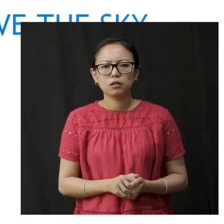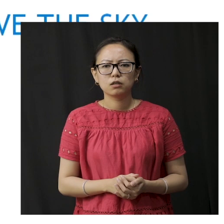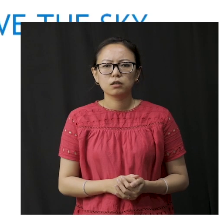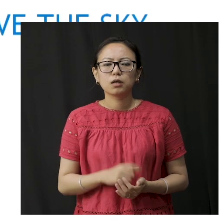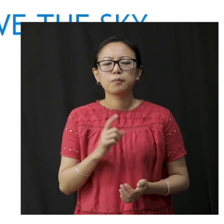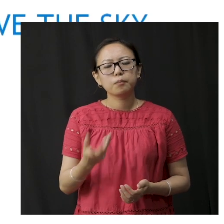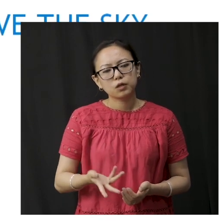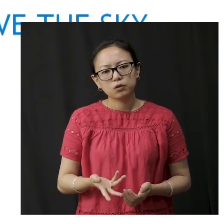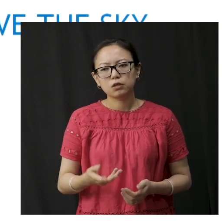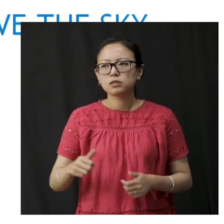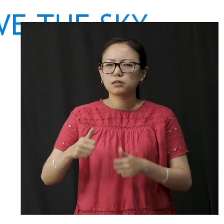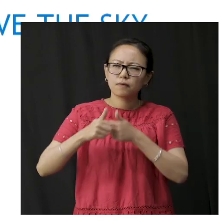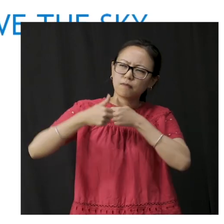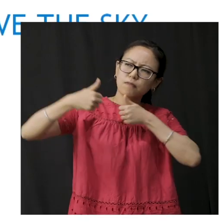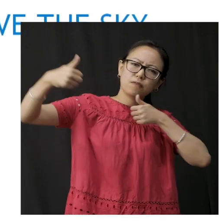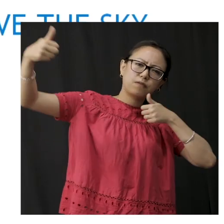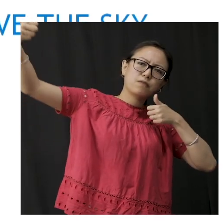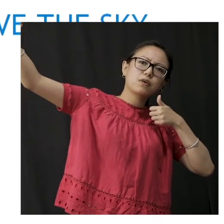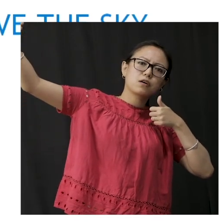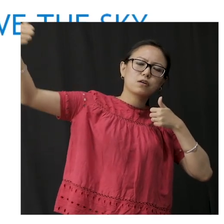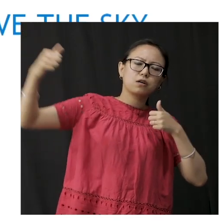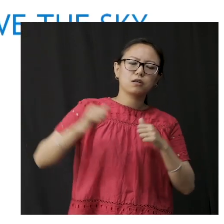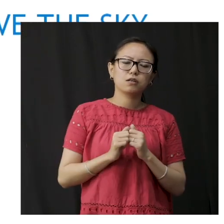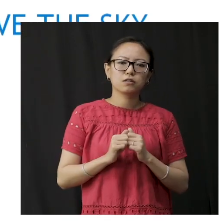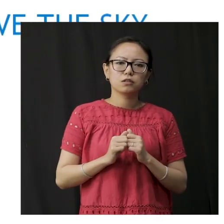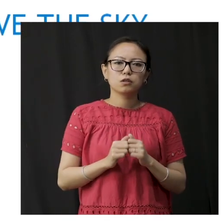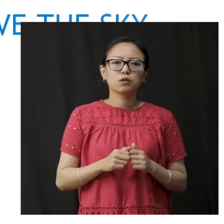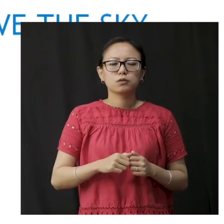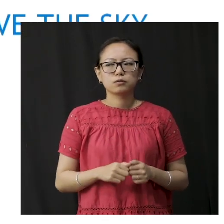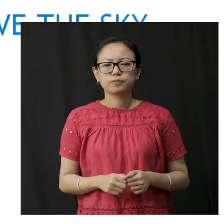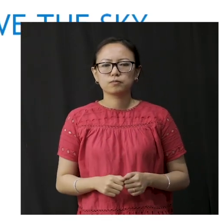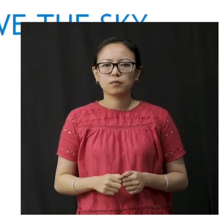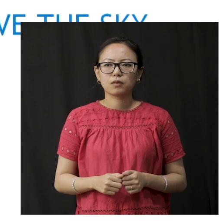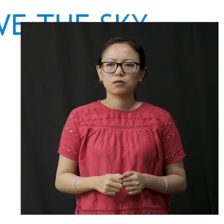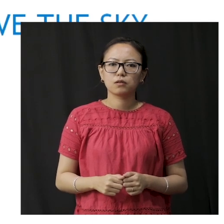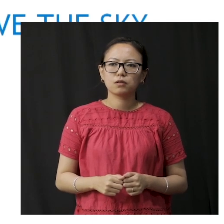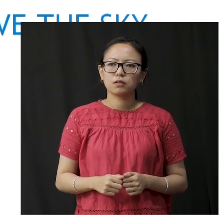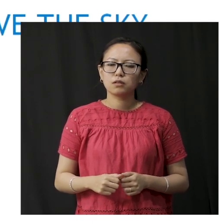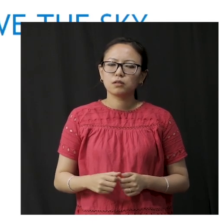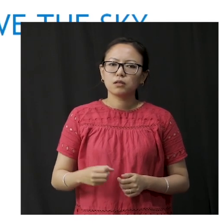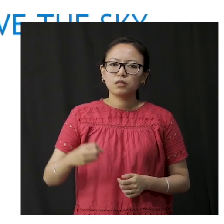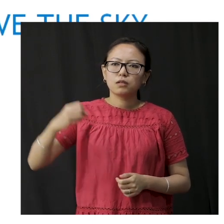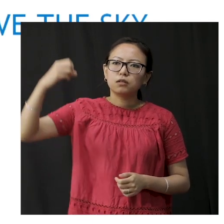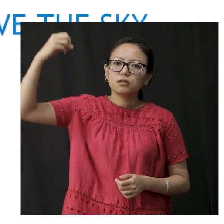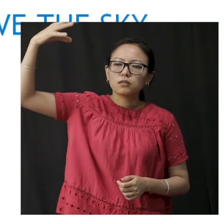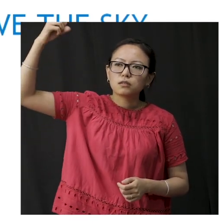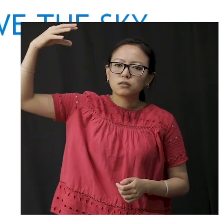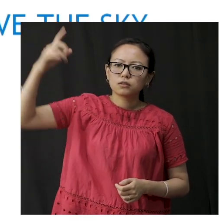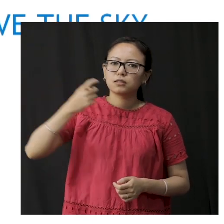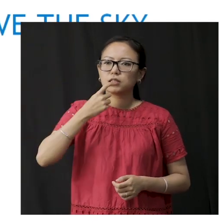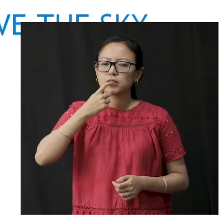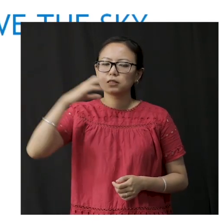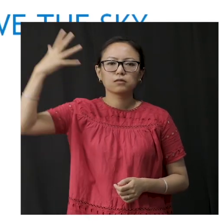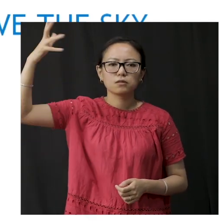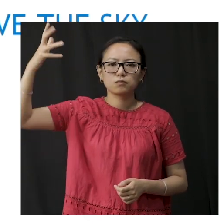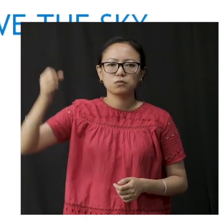we cannot blow the light of the sun and the moon out because they are very high and we will not be able to